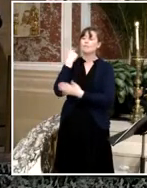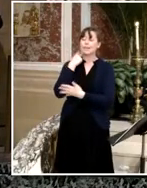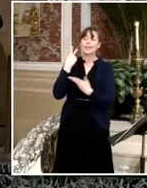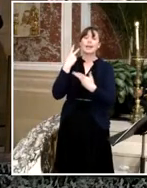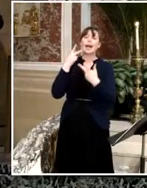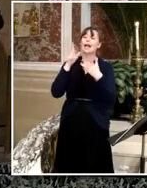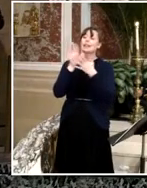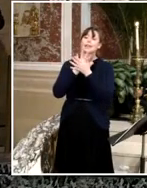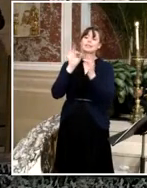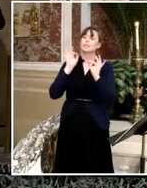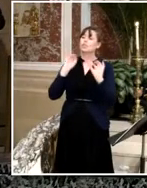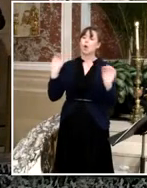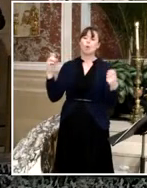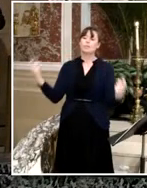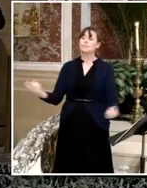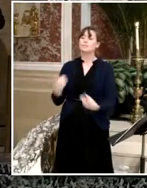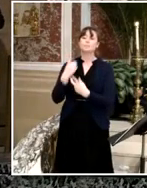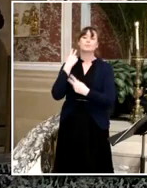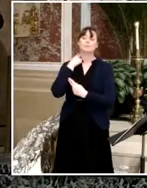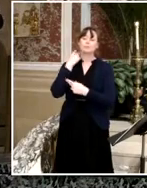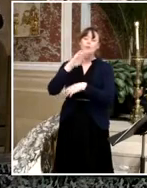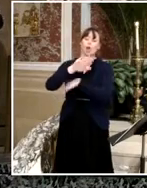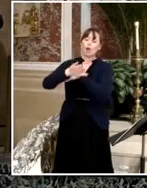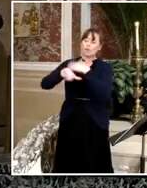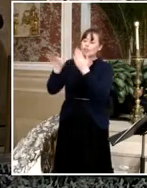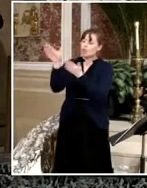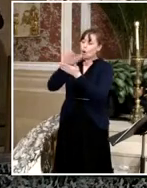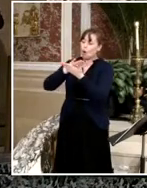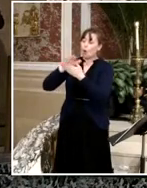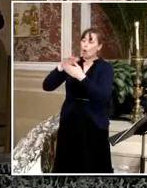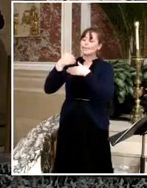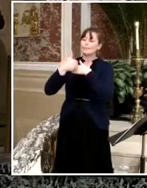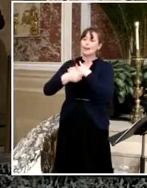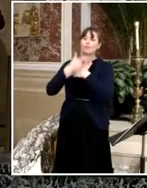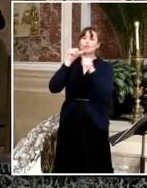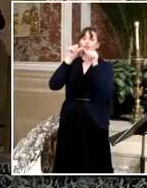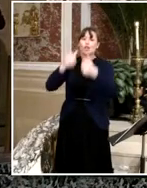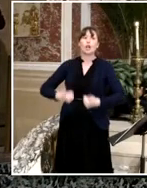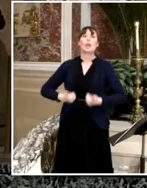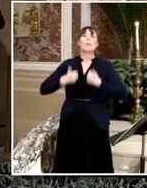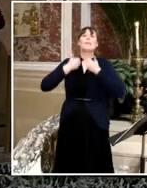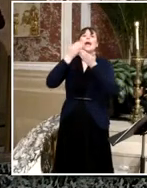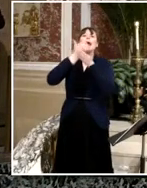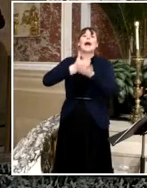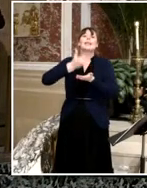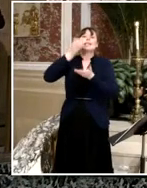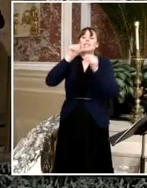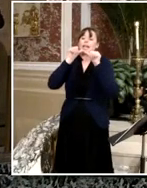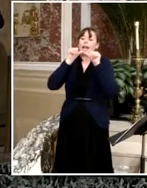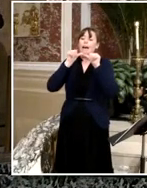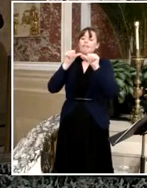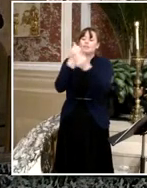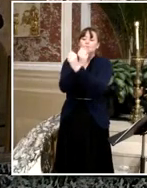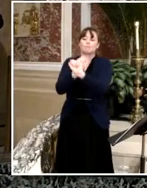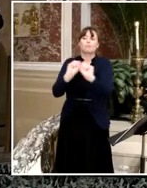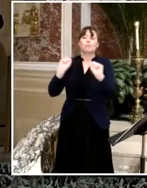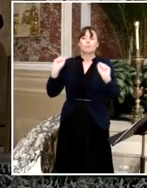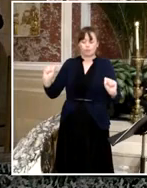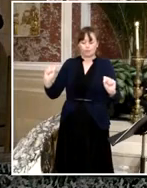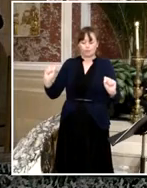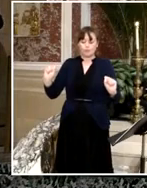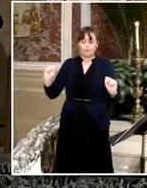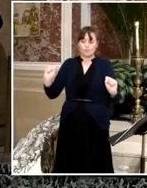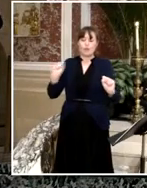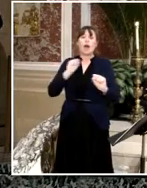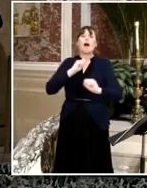this spotless victim, the holy bread of eternal life, and the chalice of everlasting salvation.